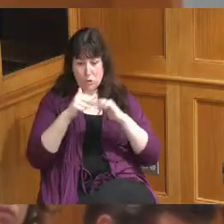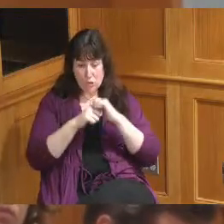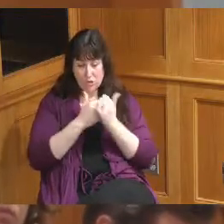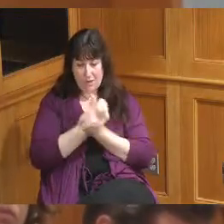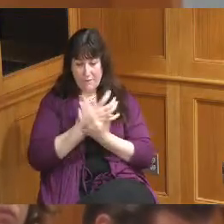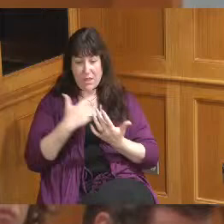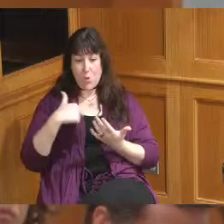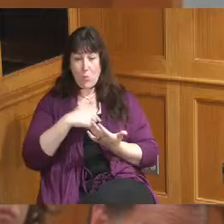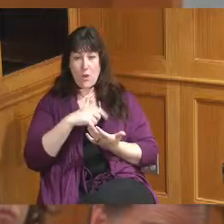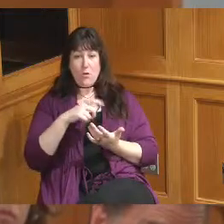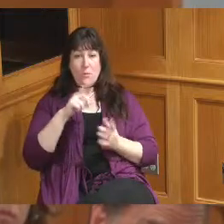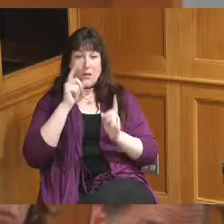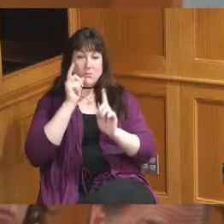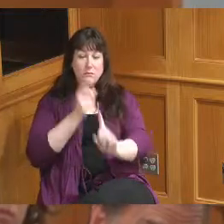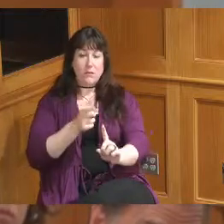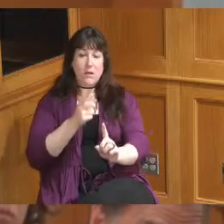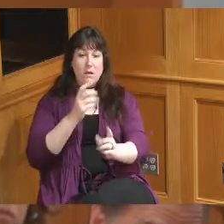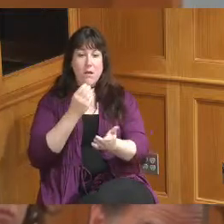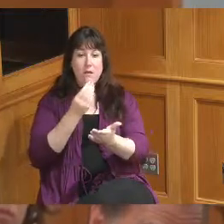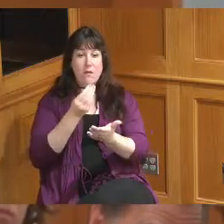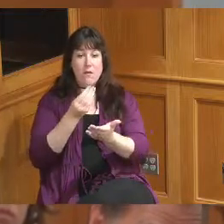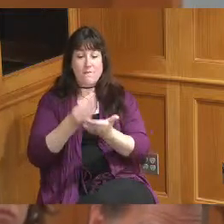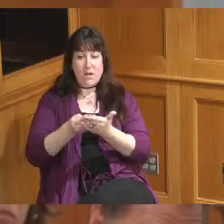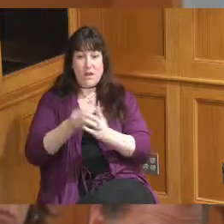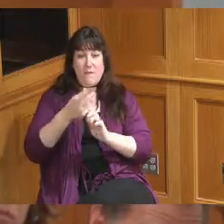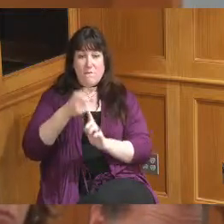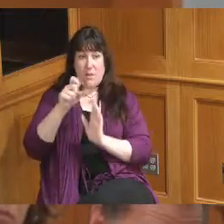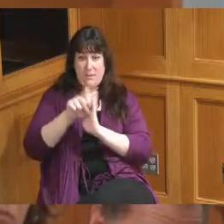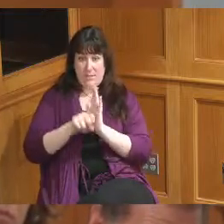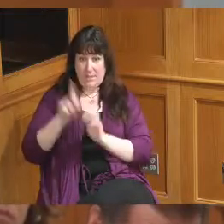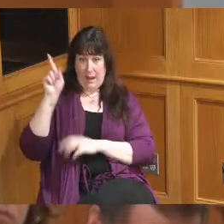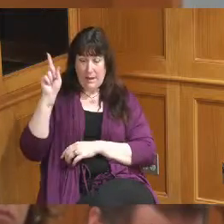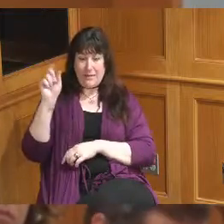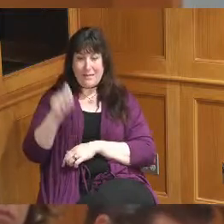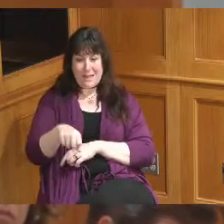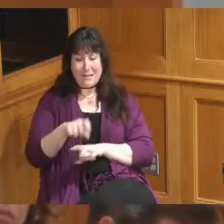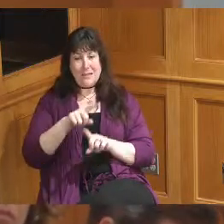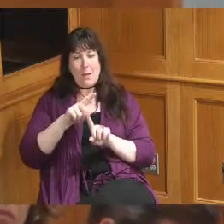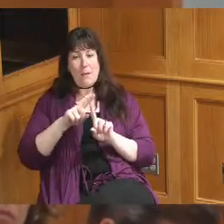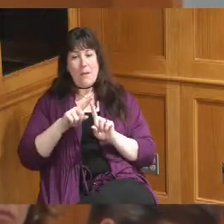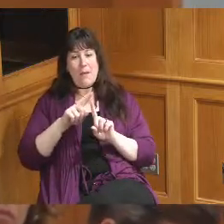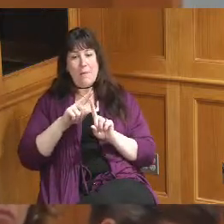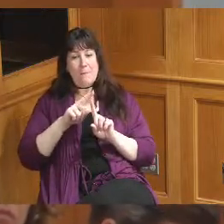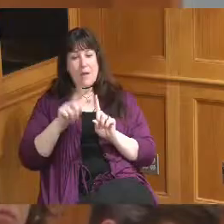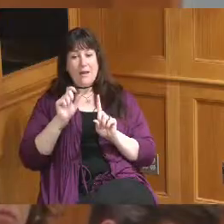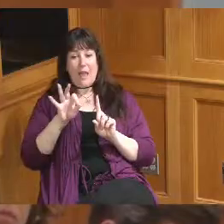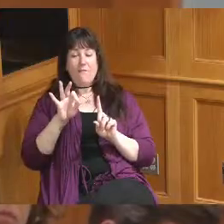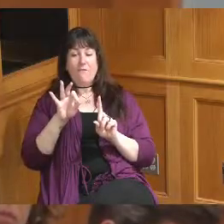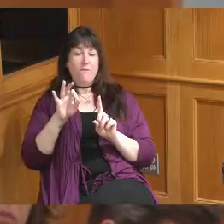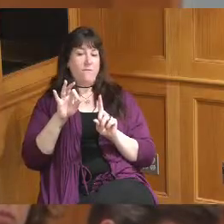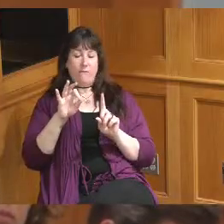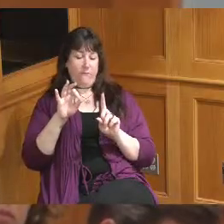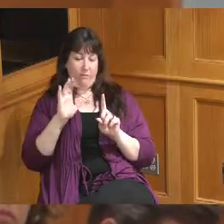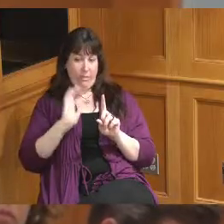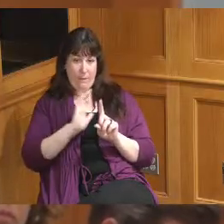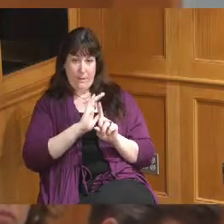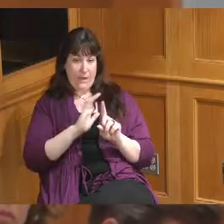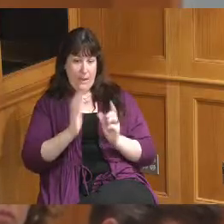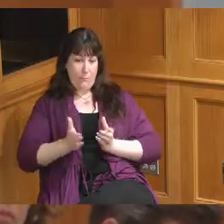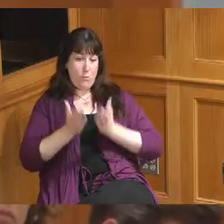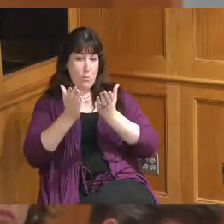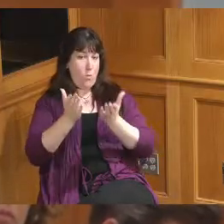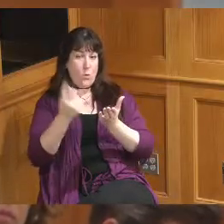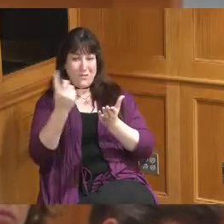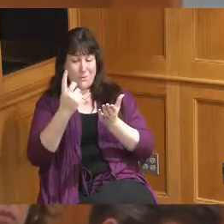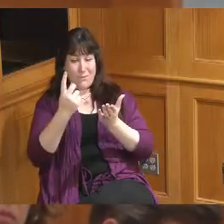looking primarily to grant funding from the state. If this committee were to propose something in addition to what's already